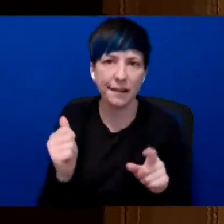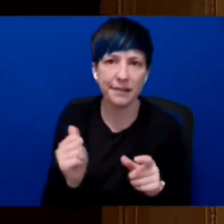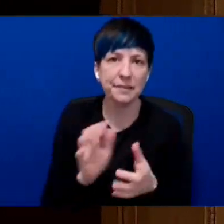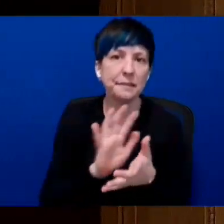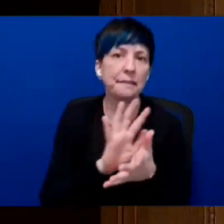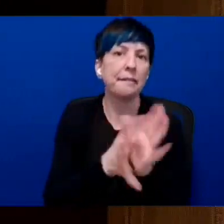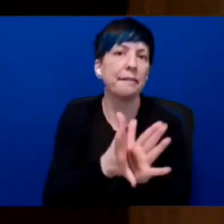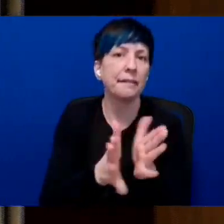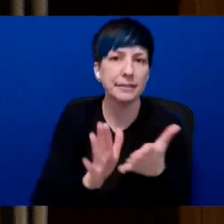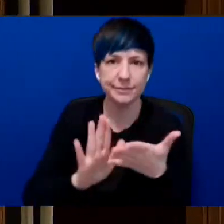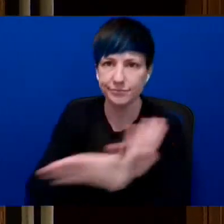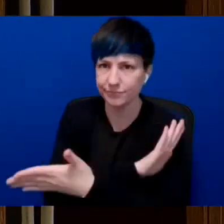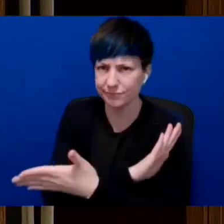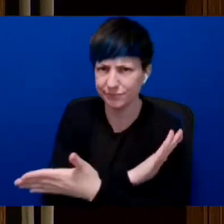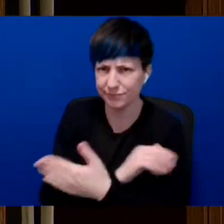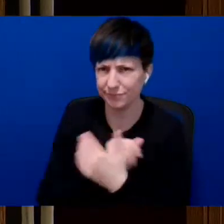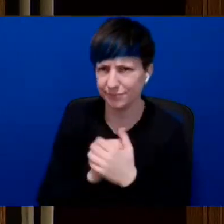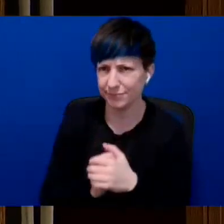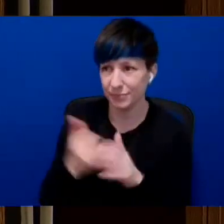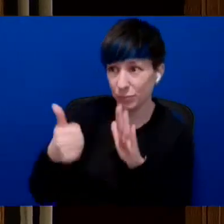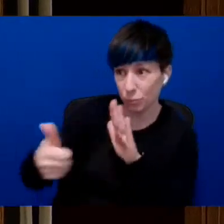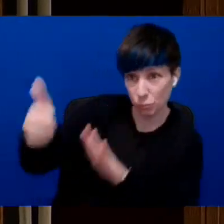now Minister touting